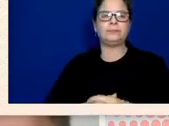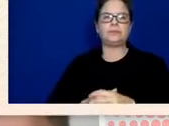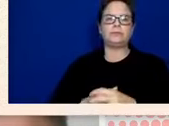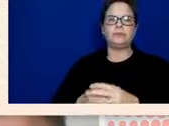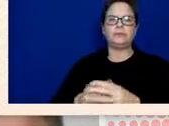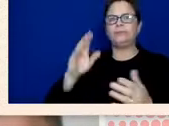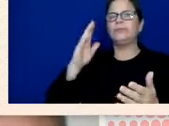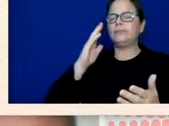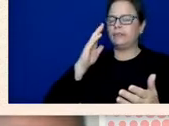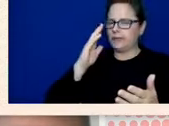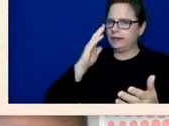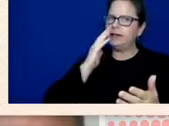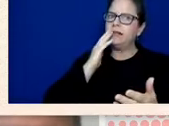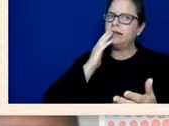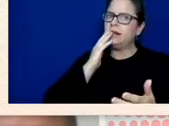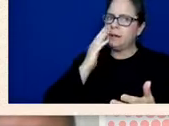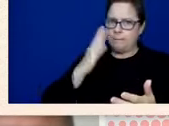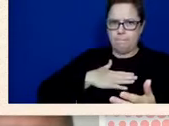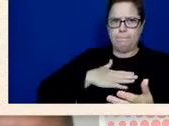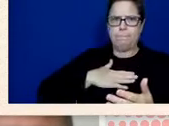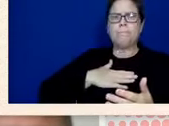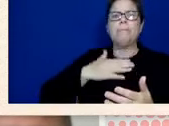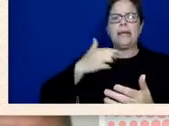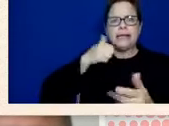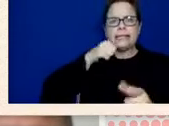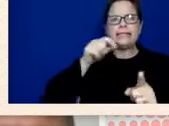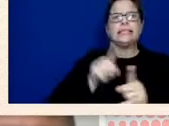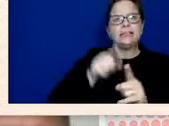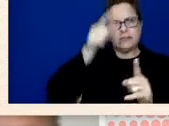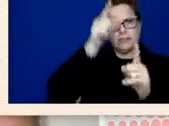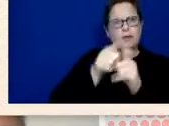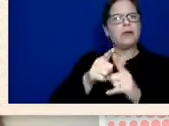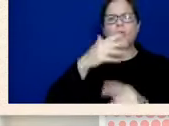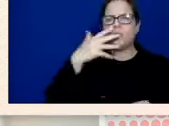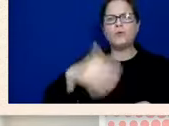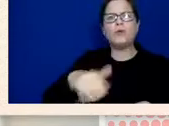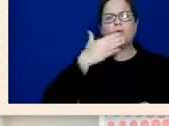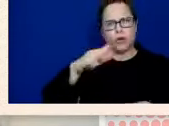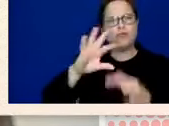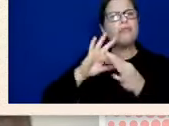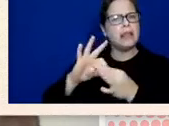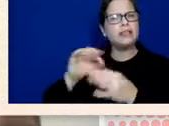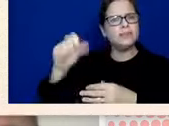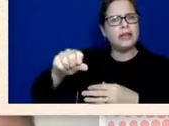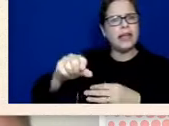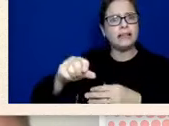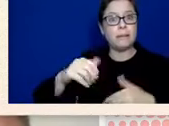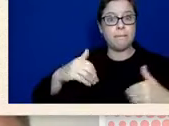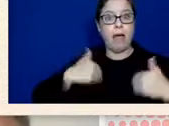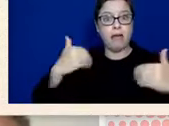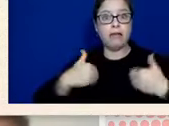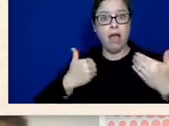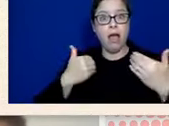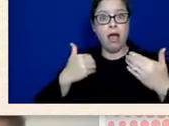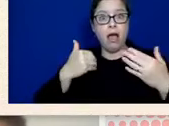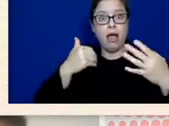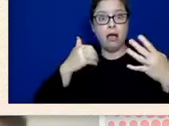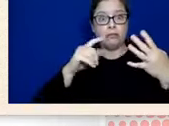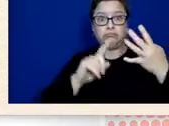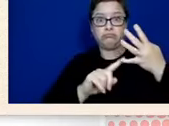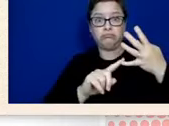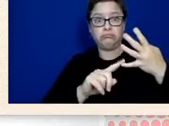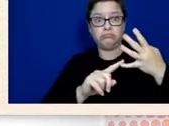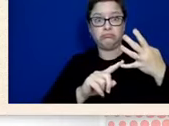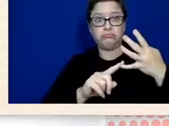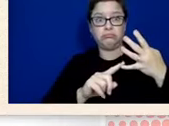It's a good relationship between me and my siblings. I still have a good relationship with my youngest sibling. I'm actually a middle